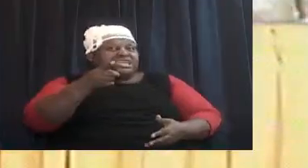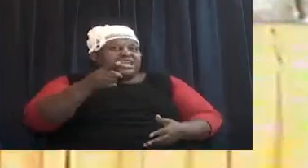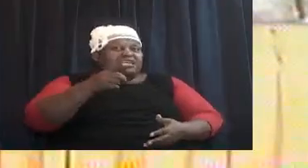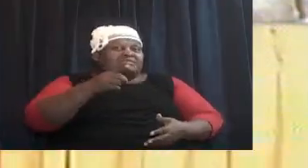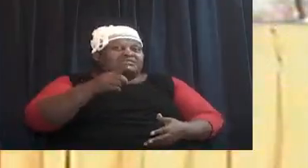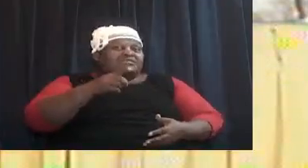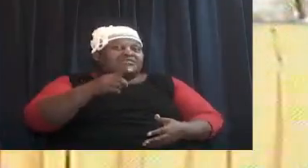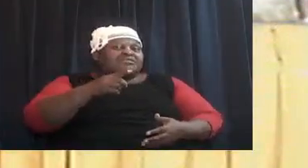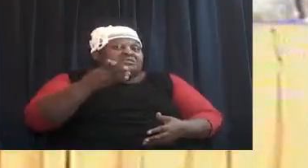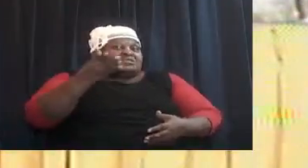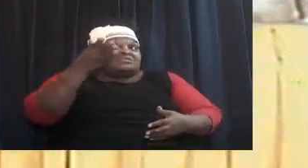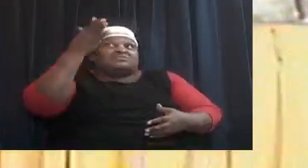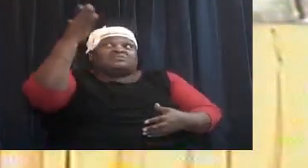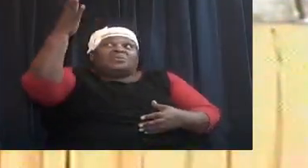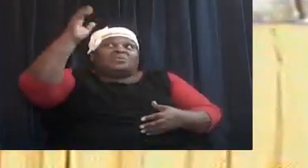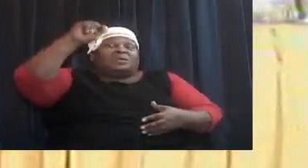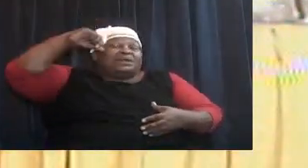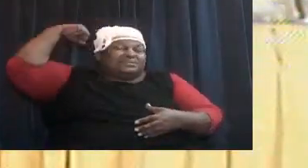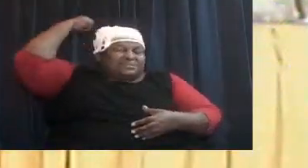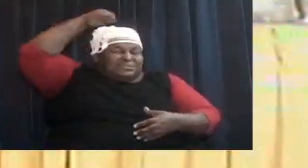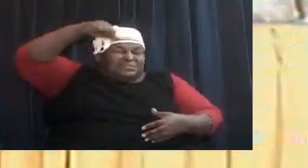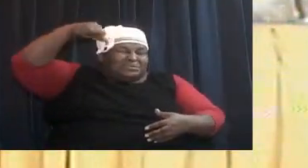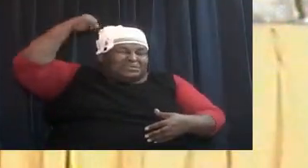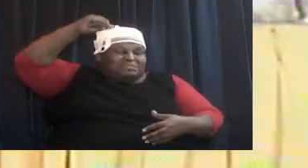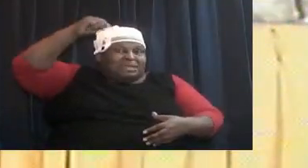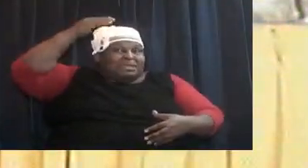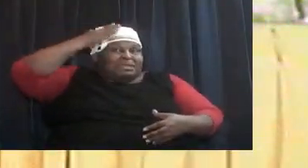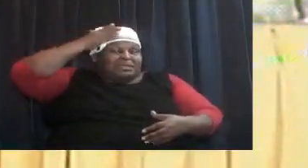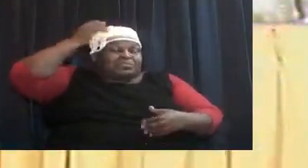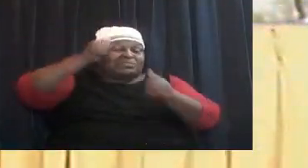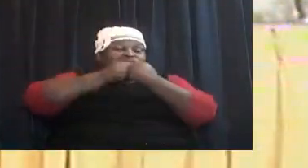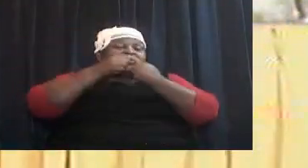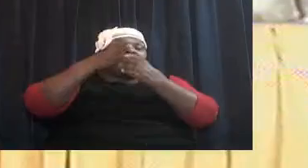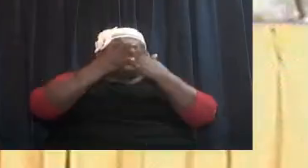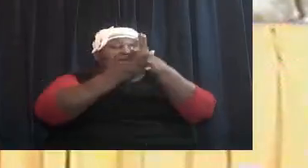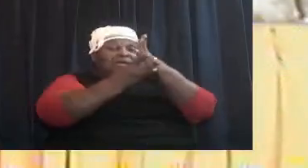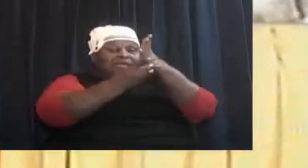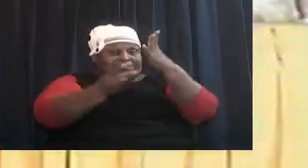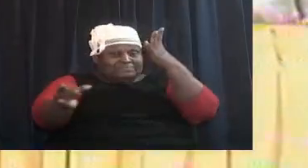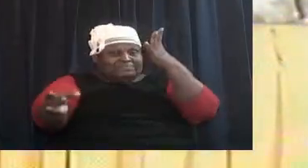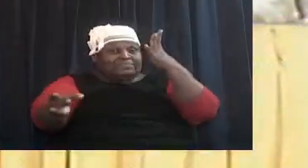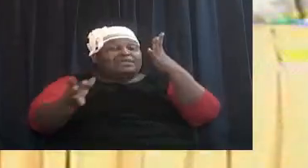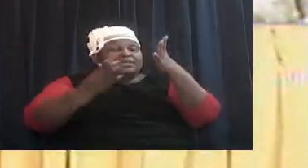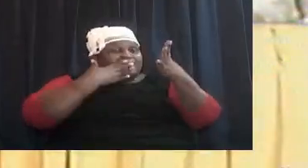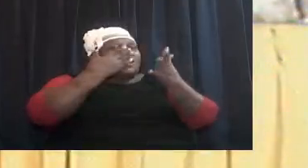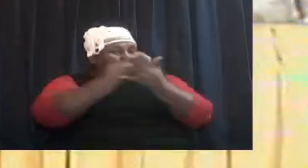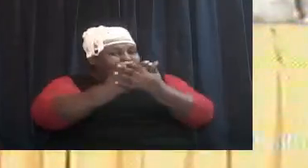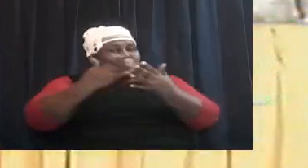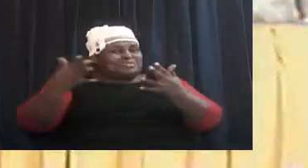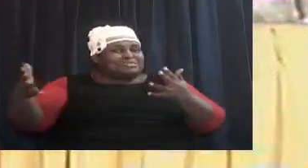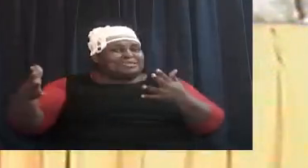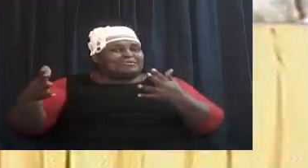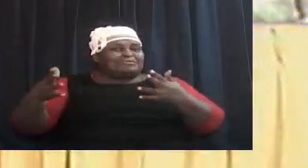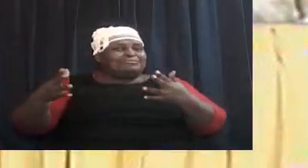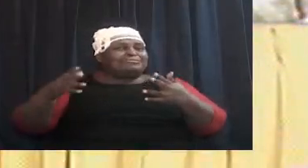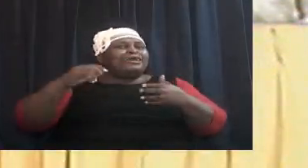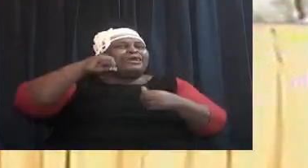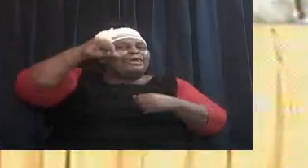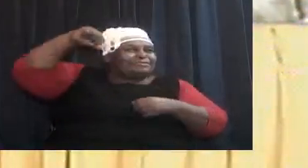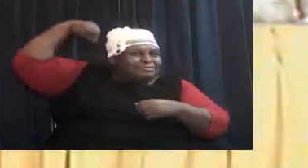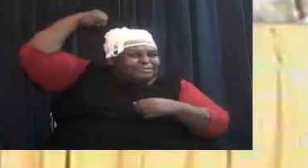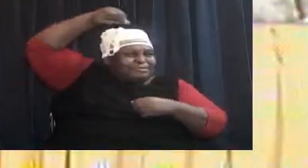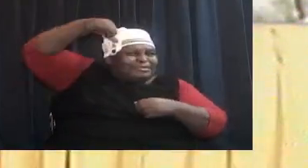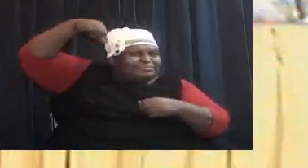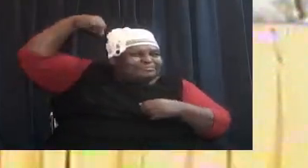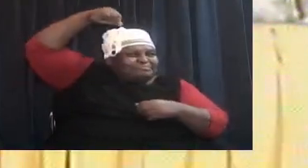my head with oil. That's a good thing, right? Yeah, you anointed my head with oil.